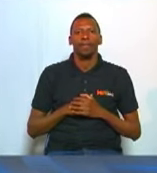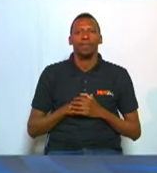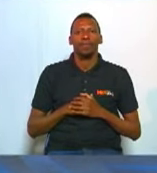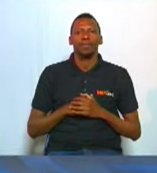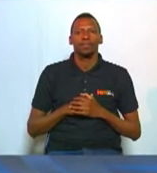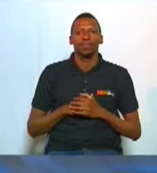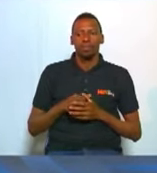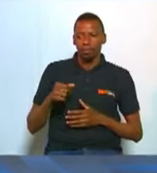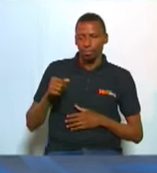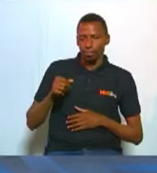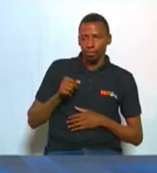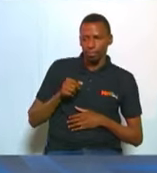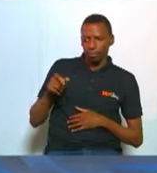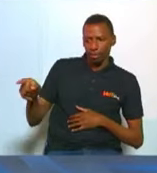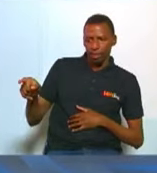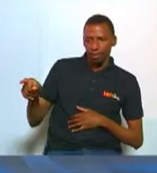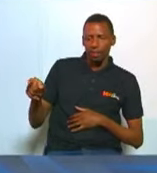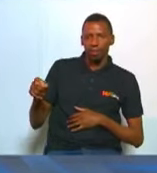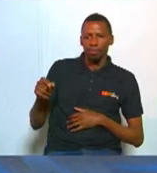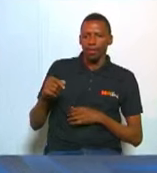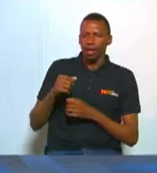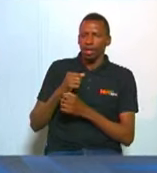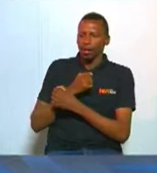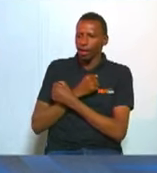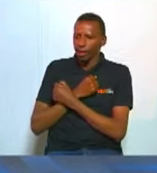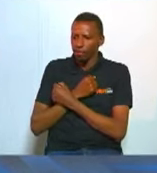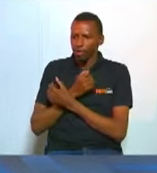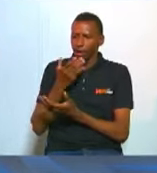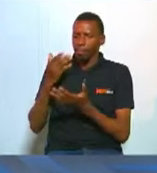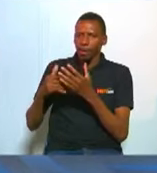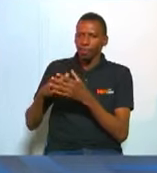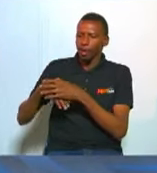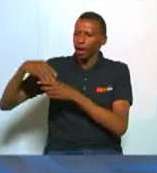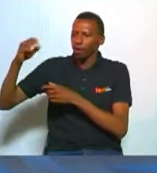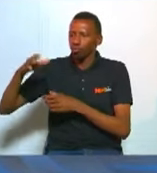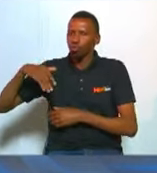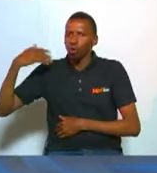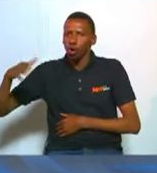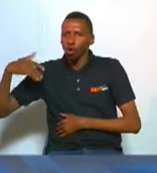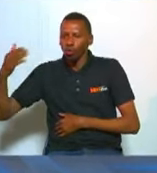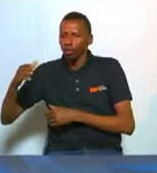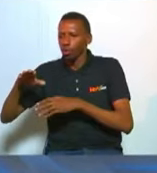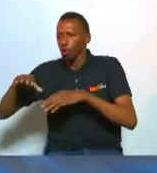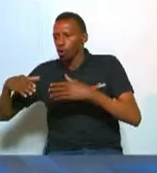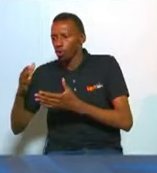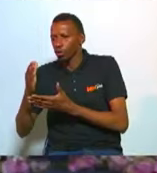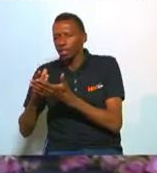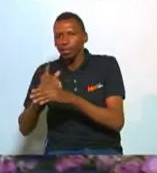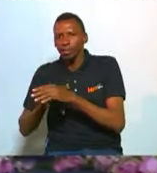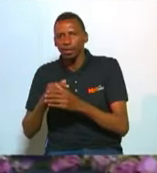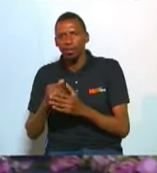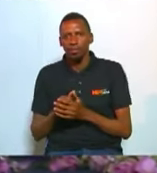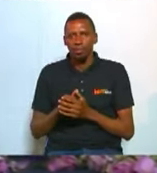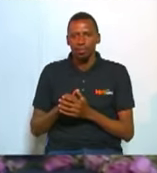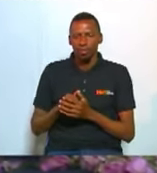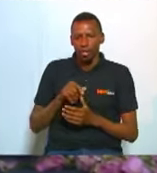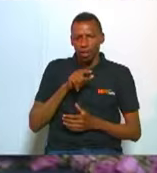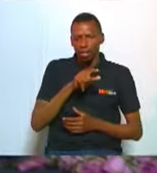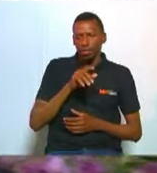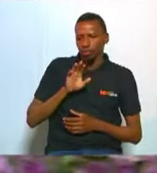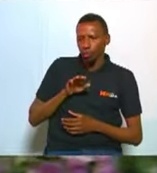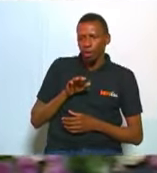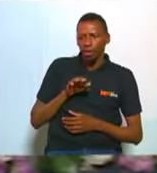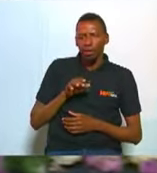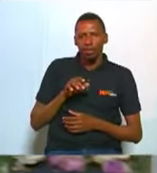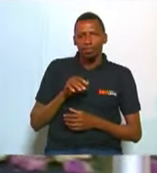Does she love to go out several times or sometimes? What kind of food is... Is